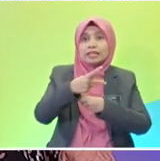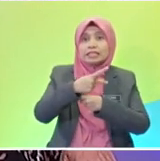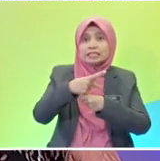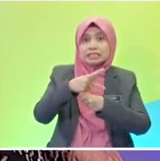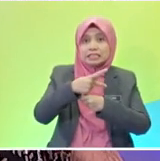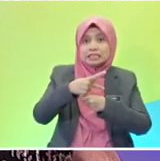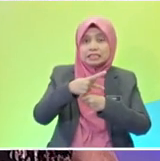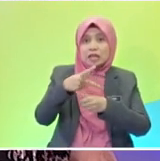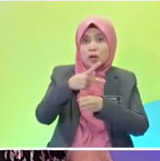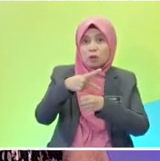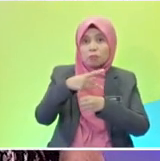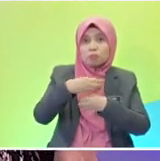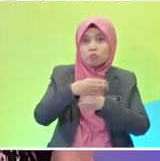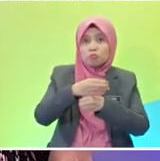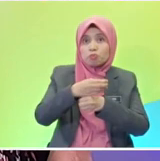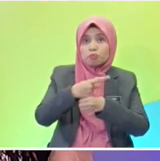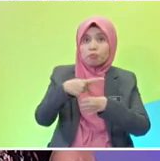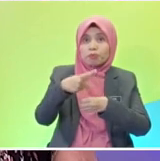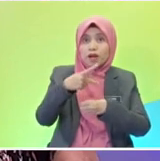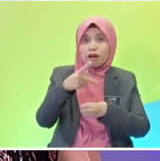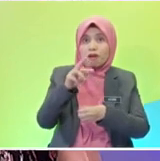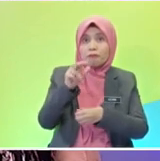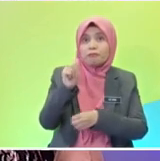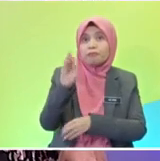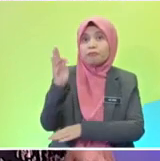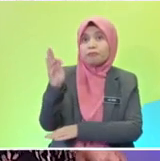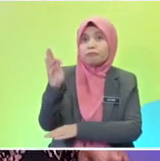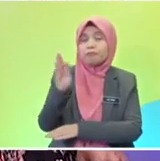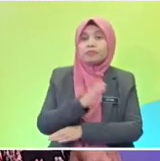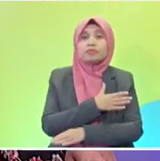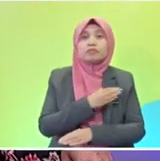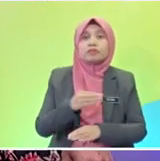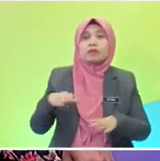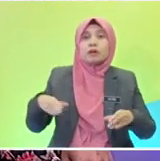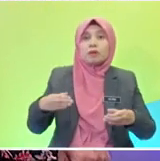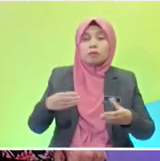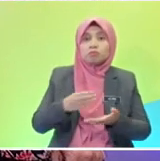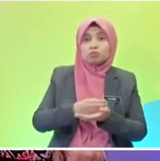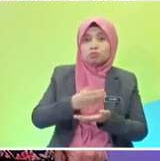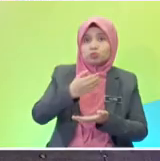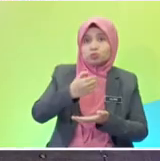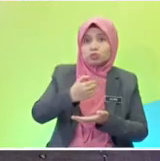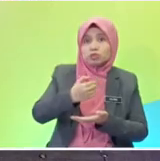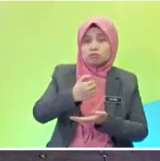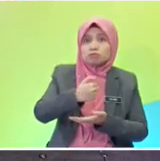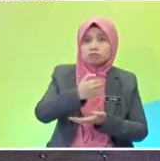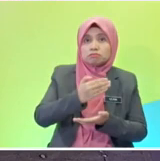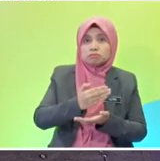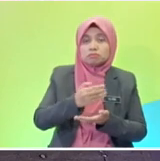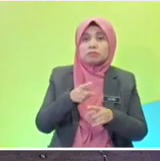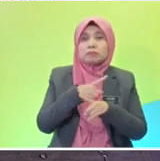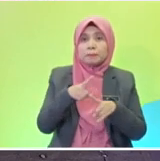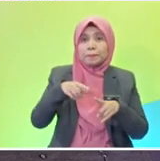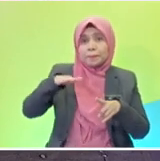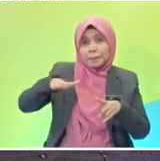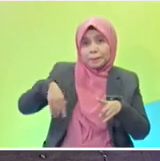are going to learn to read and write. And we are also going to play a game. Play a game? Yeah, but before I